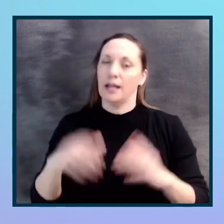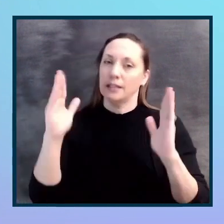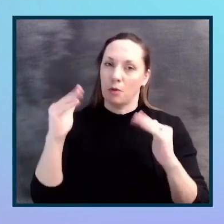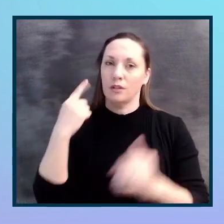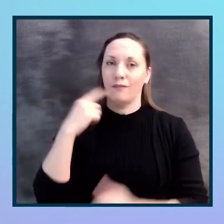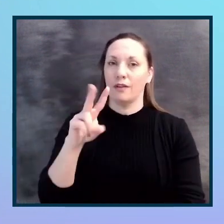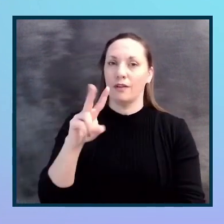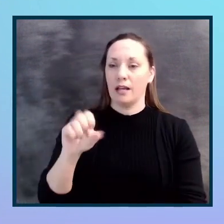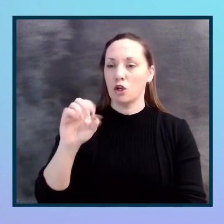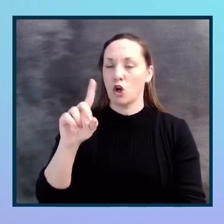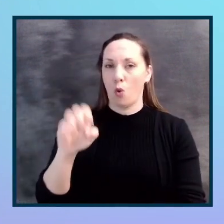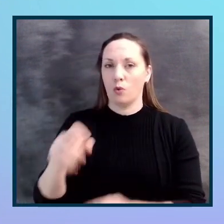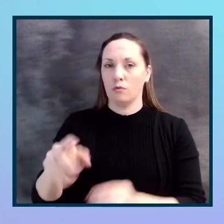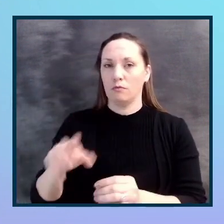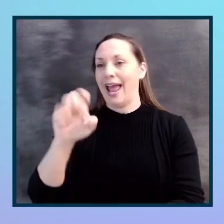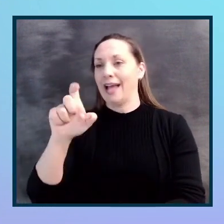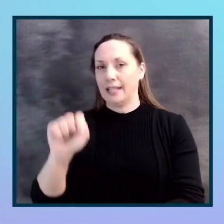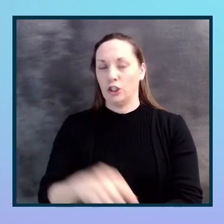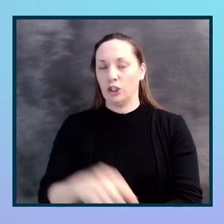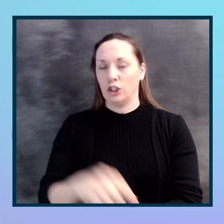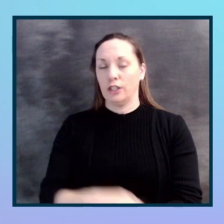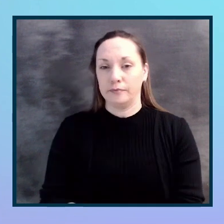Okay. Great, thank you.